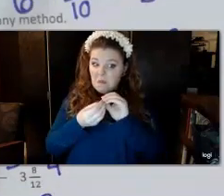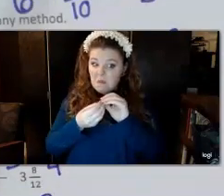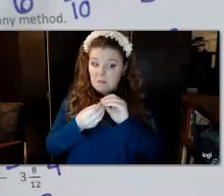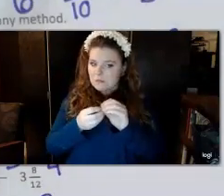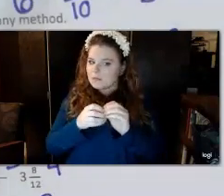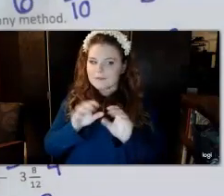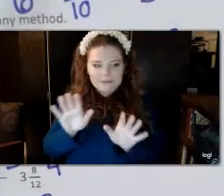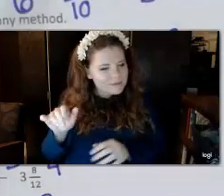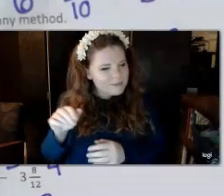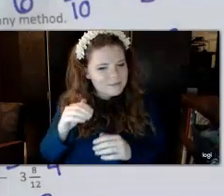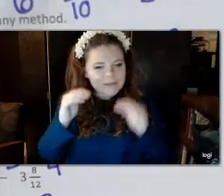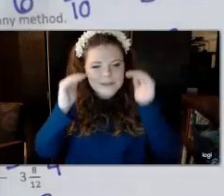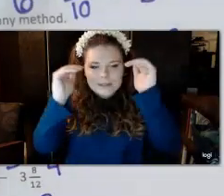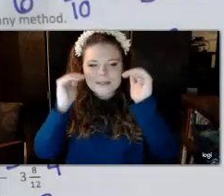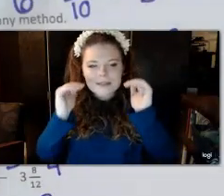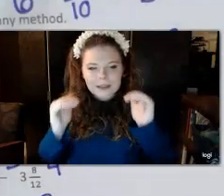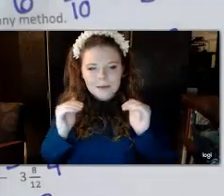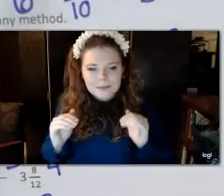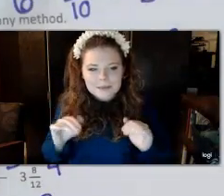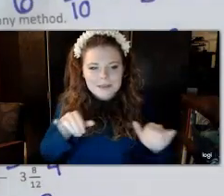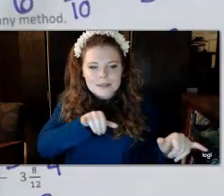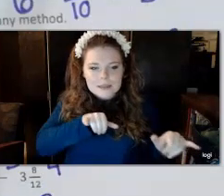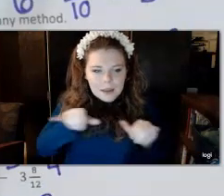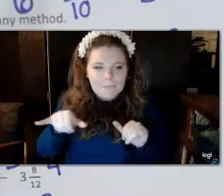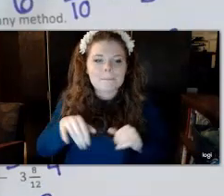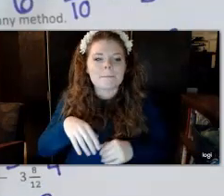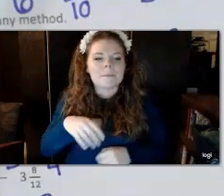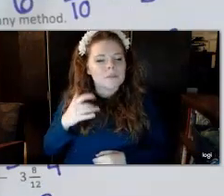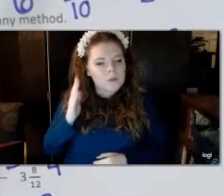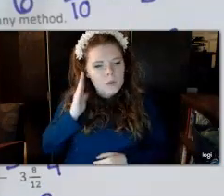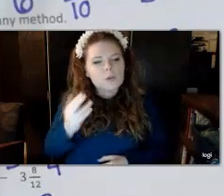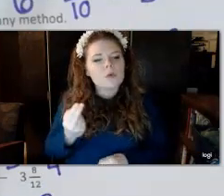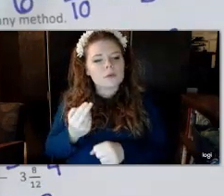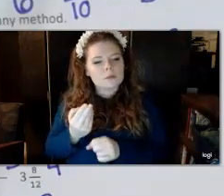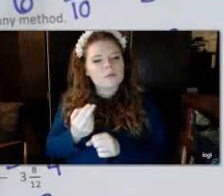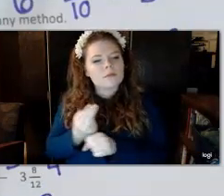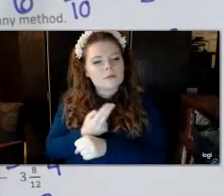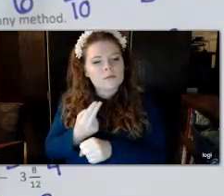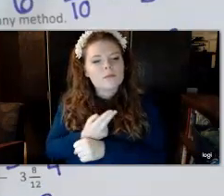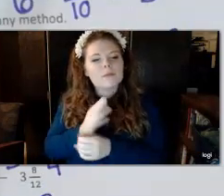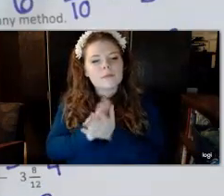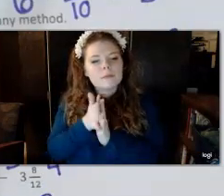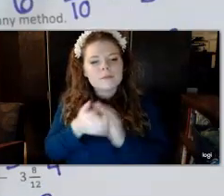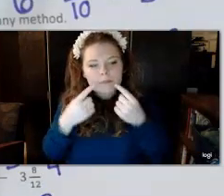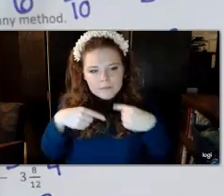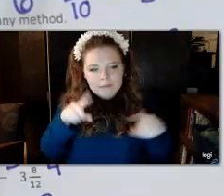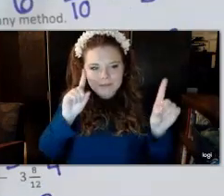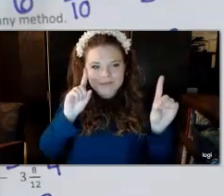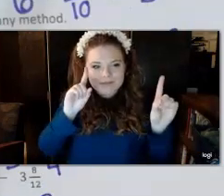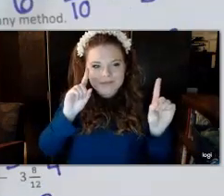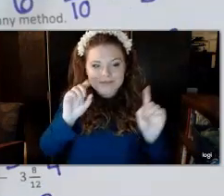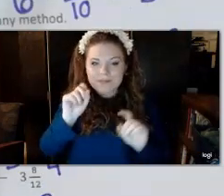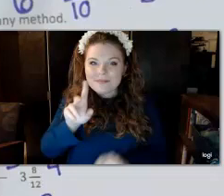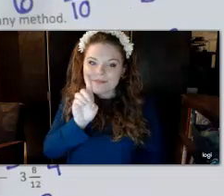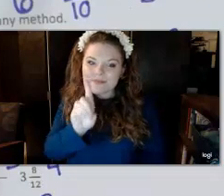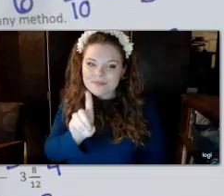forget, same steps, just bigger numbers, and you can still find yourself successful on the problem, okay? So D, we